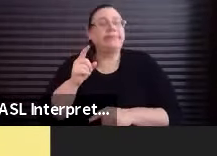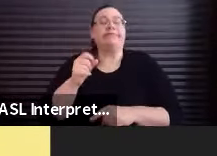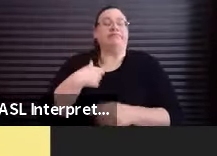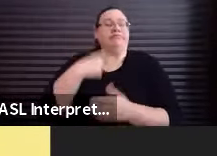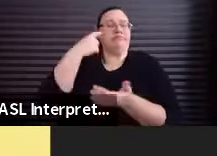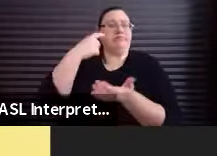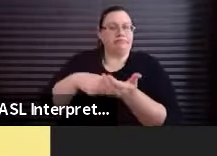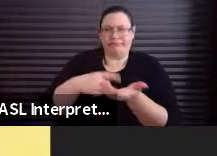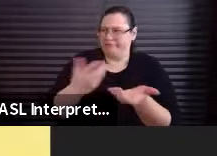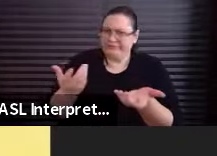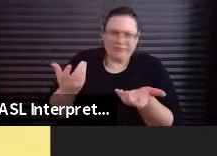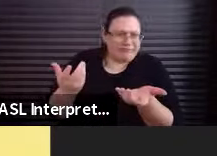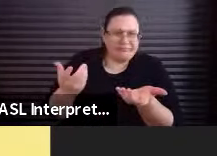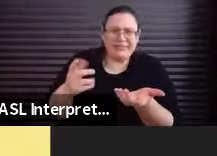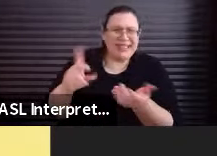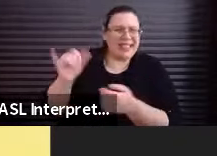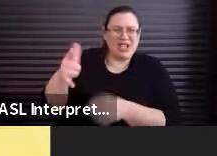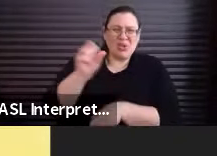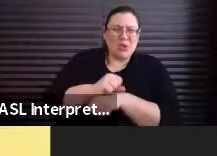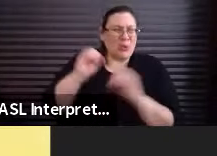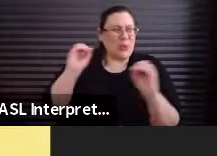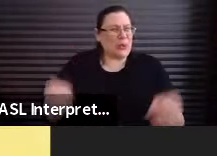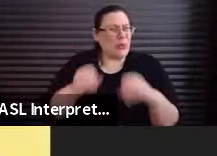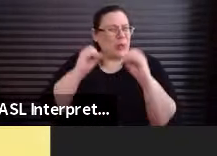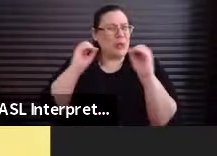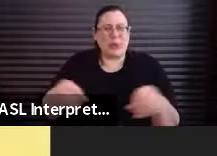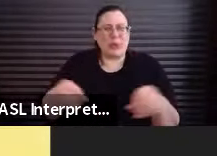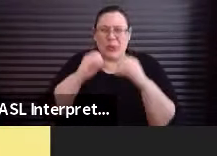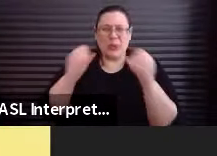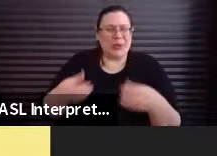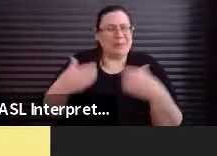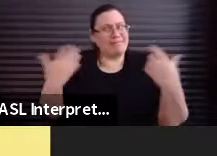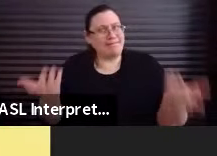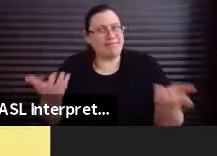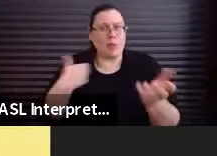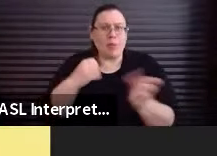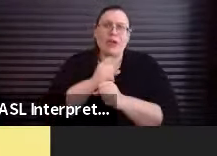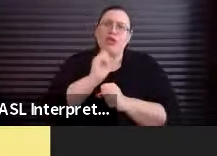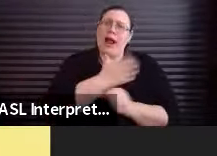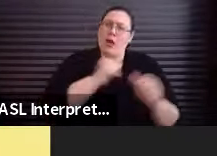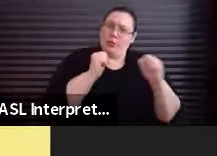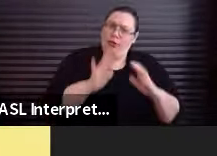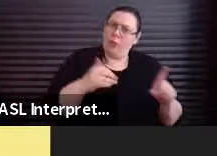were not getting the digital work, and we wanted to make sure that our performers had that